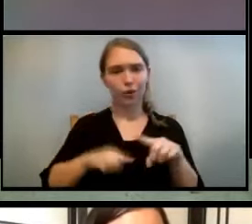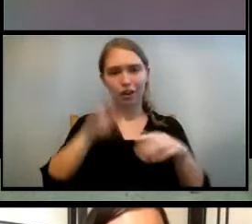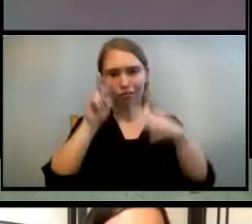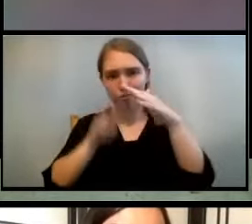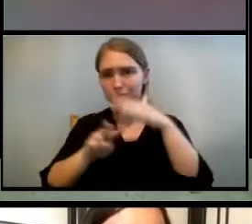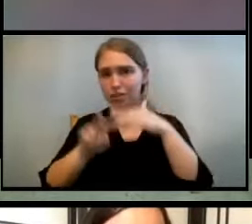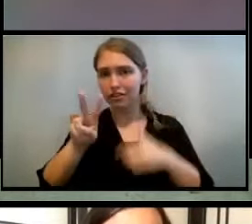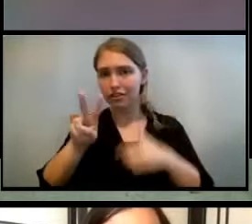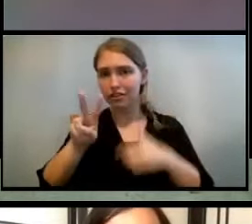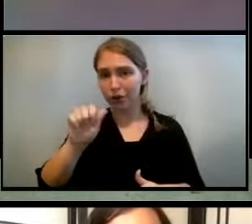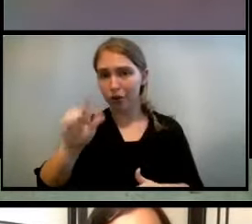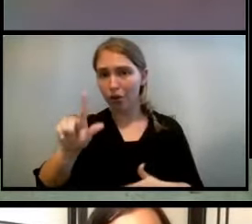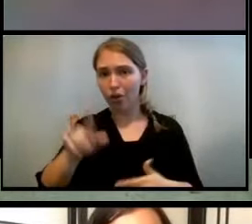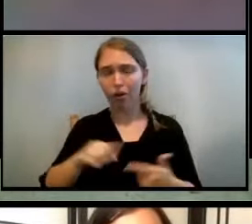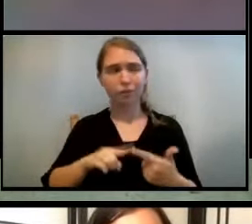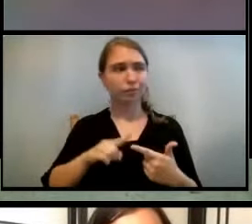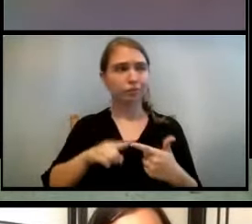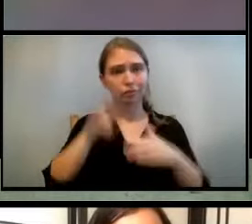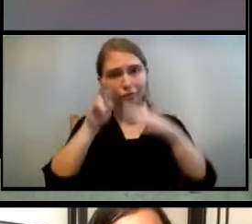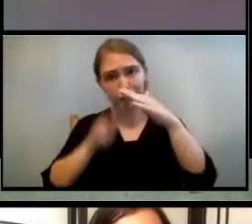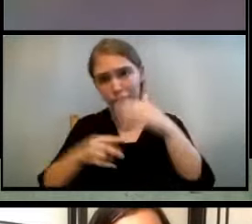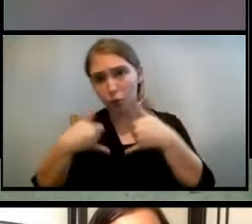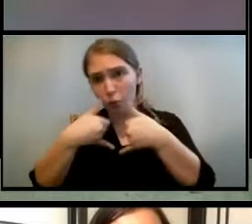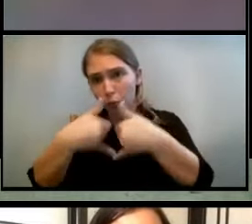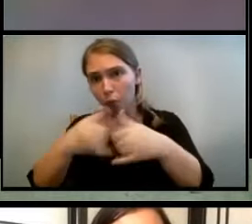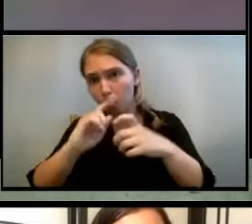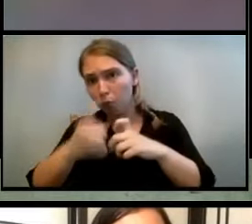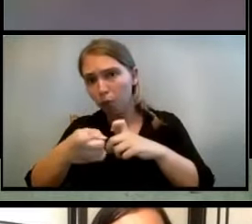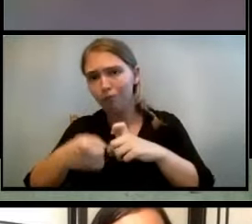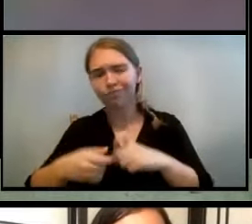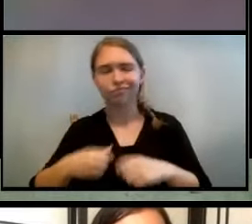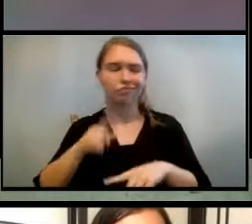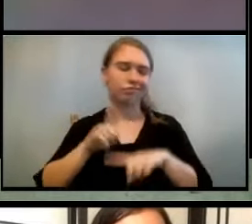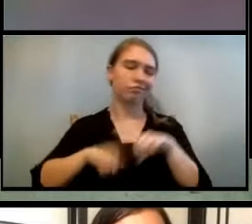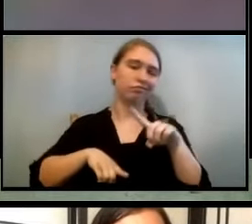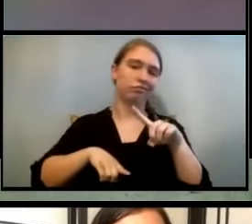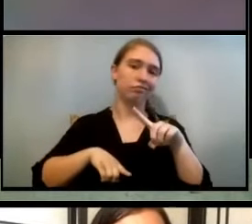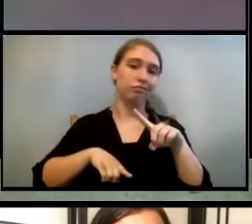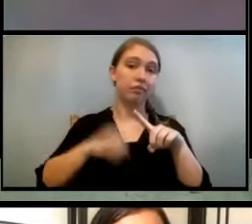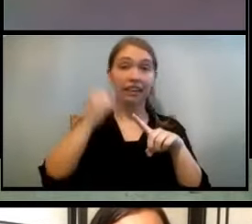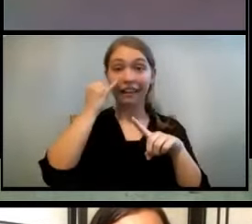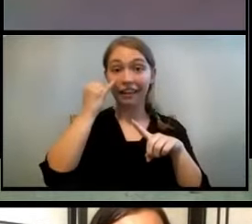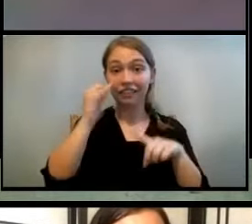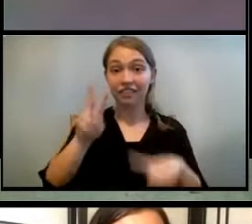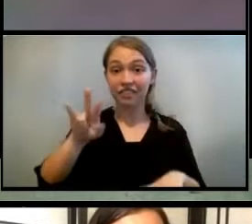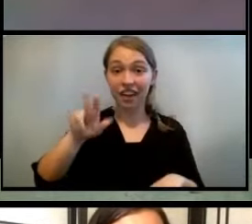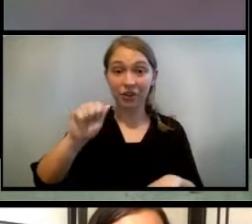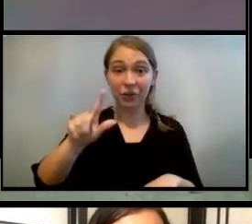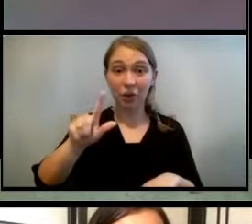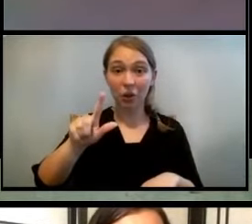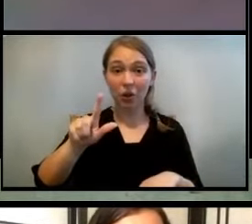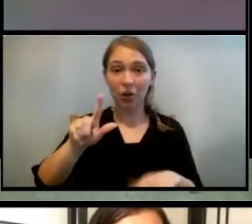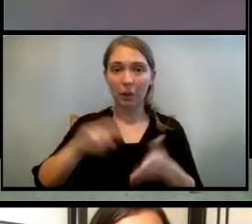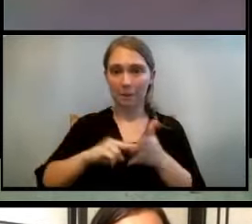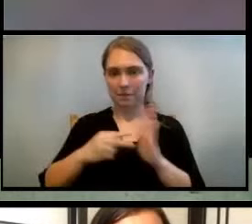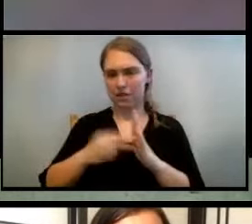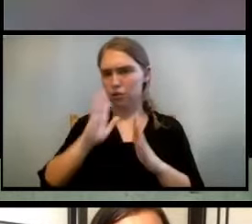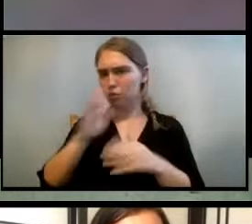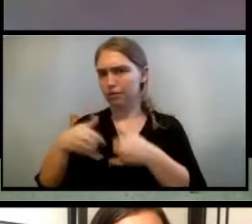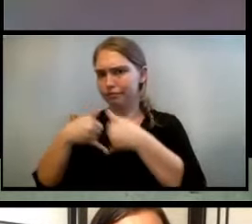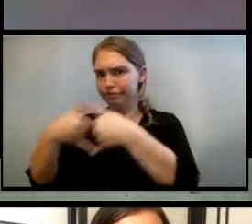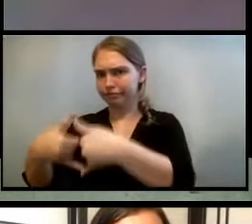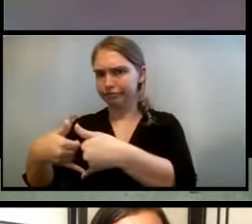going to win an award. And often something that goes viral will win an award, because that means that a lot of people know